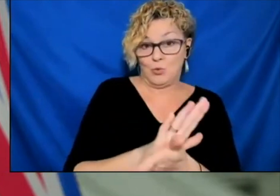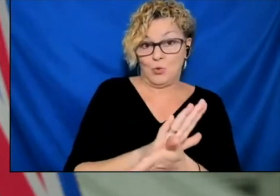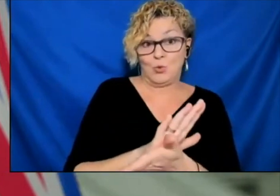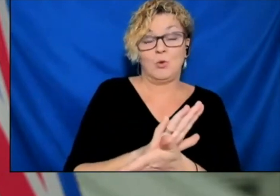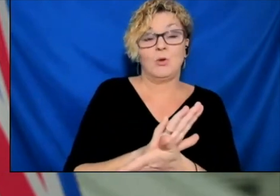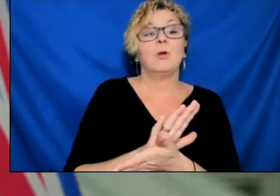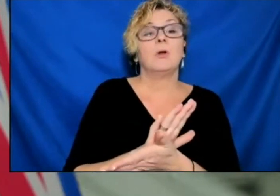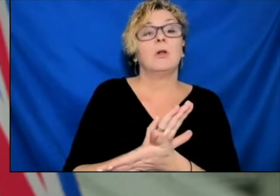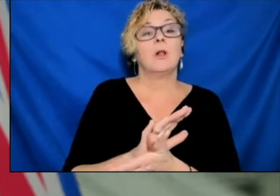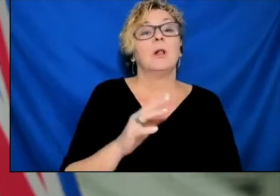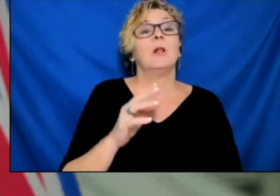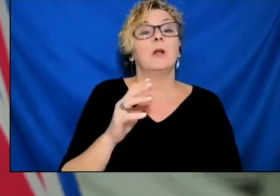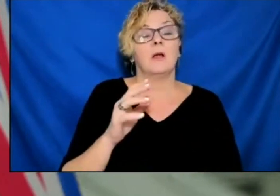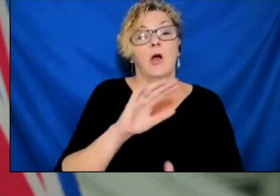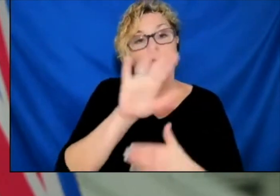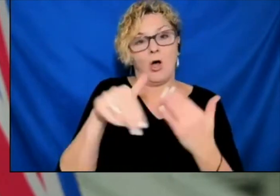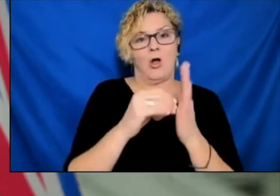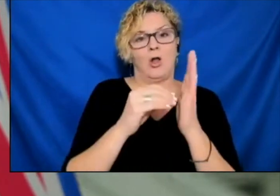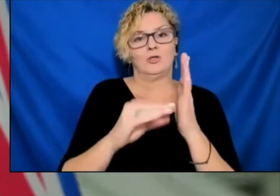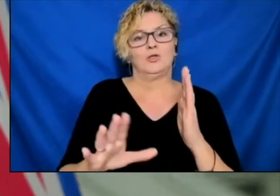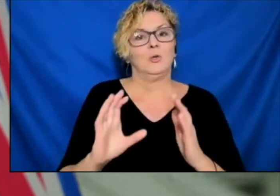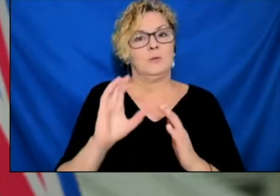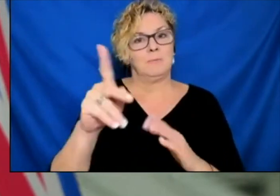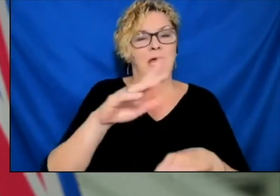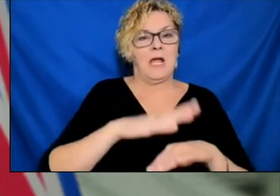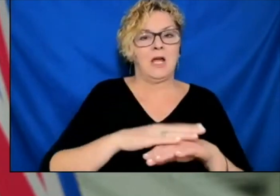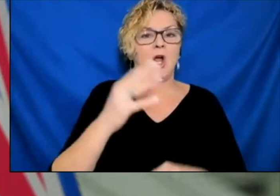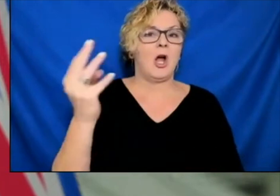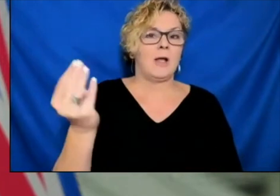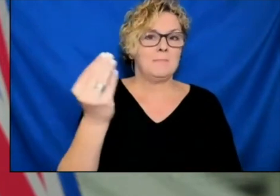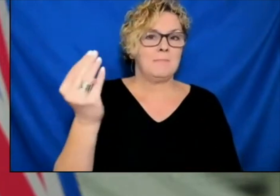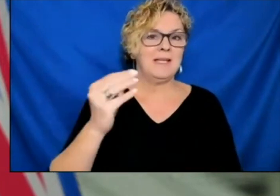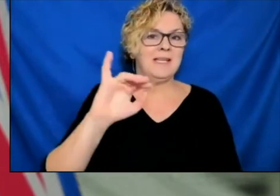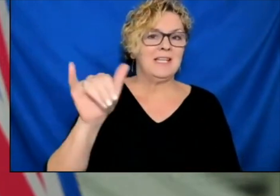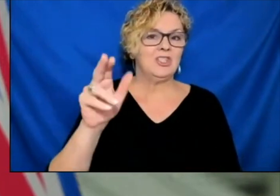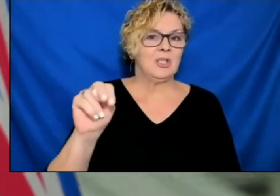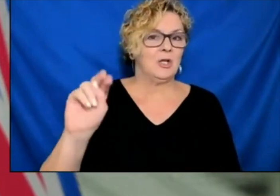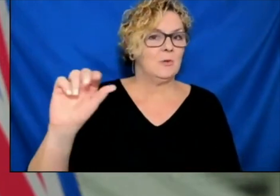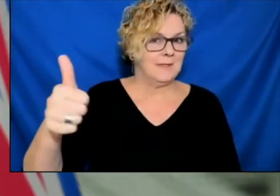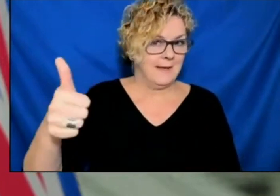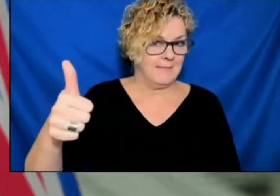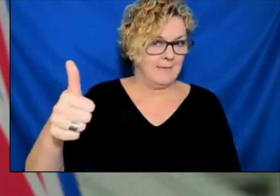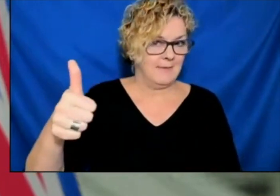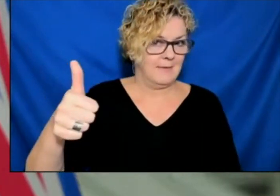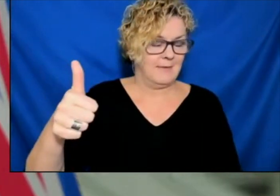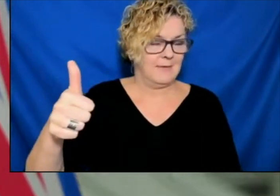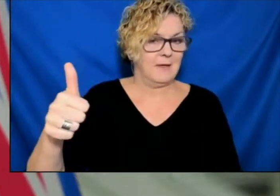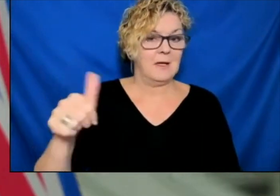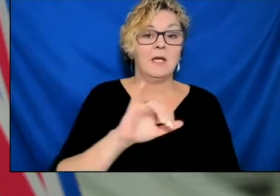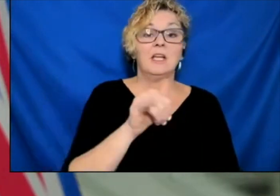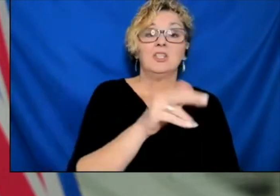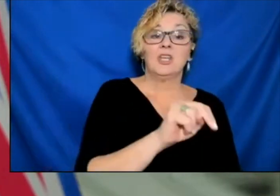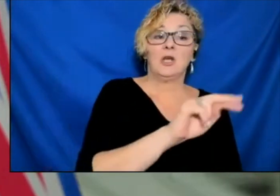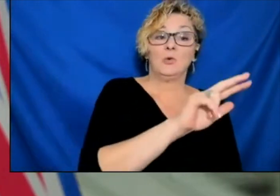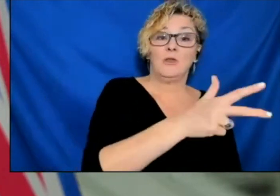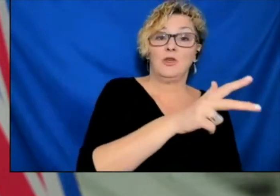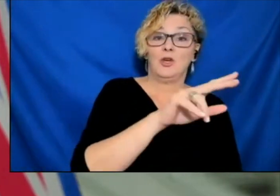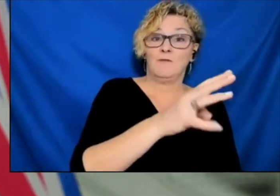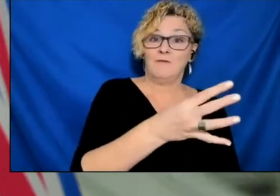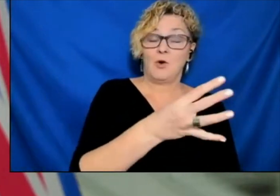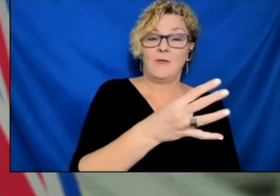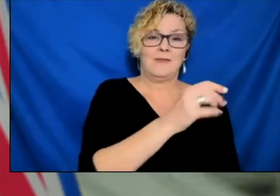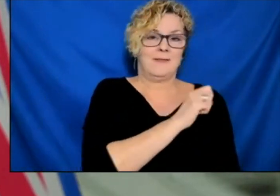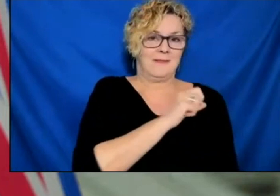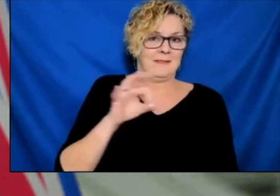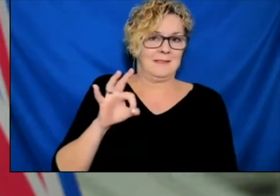Monday, January 10th, staff returning to school next week on January 3rd and 4th. And this delayed start